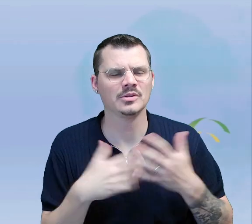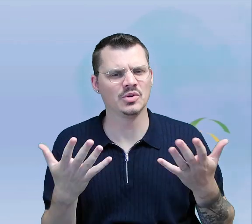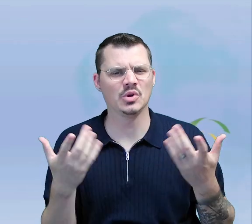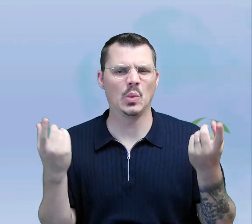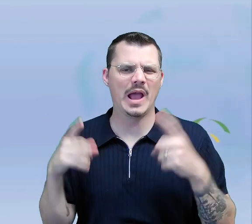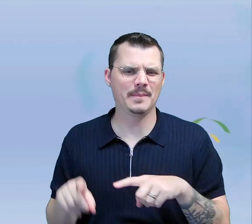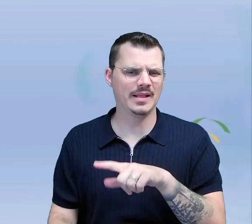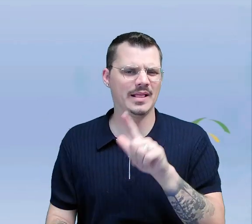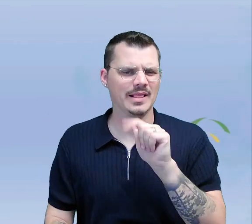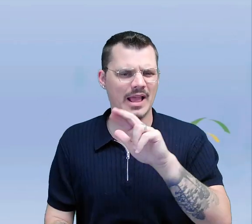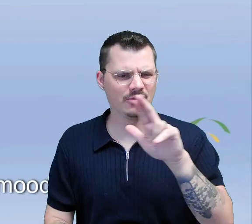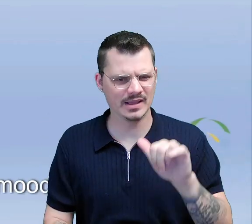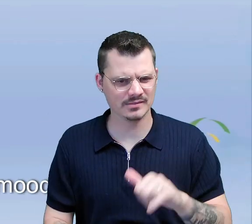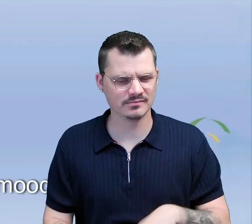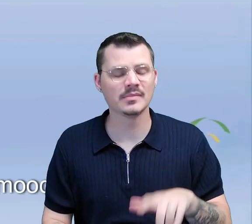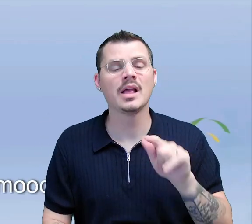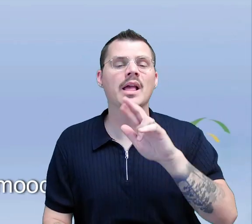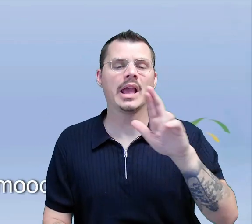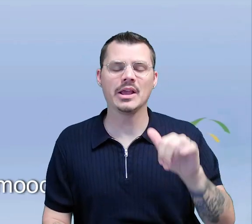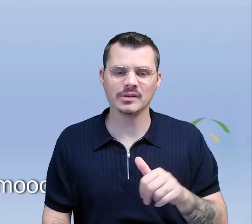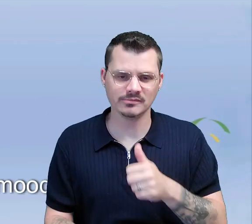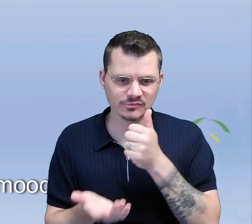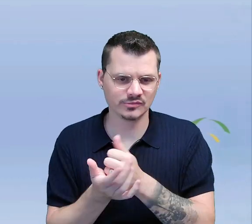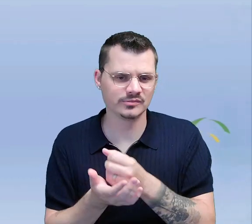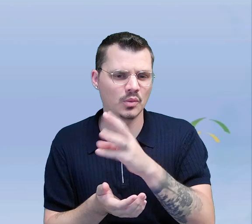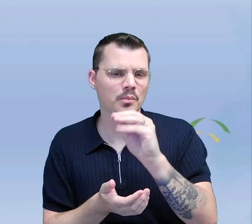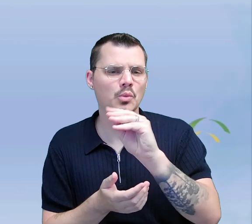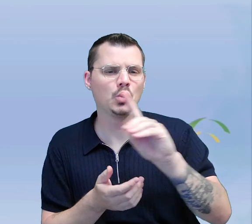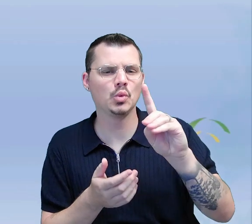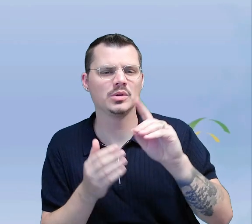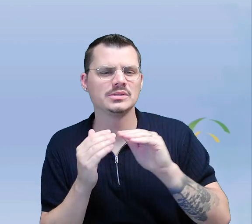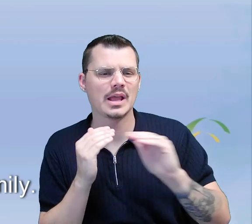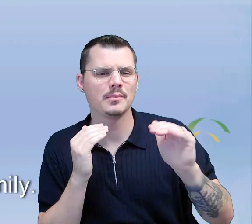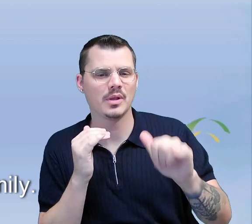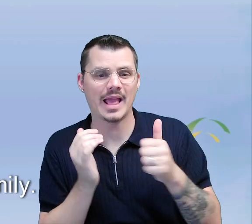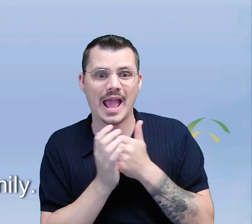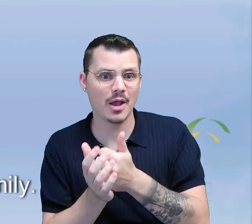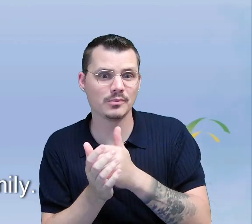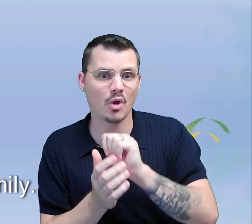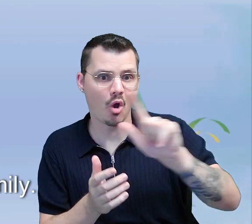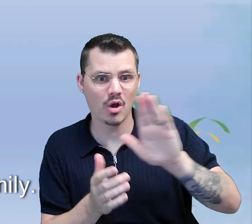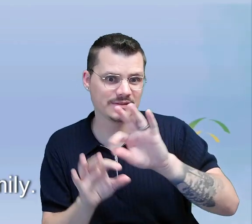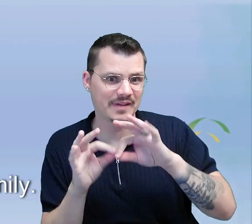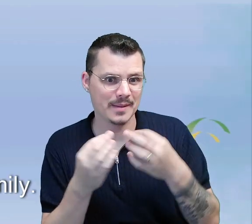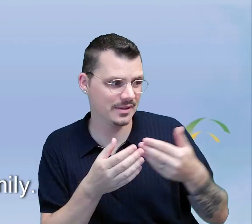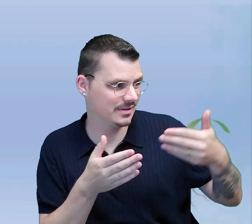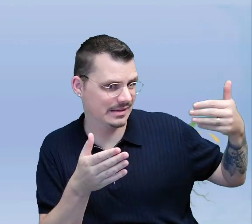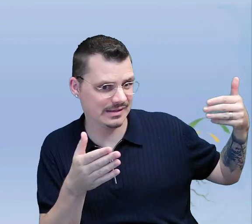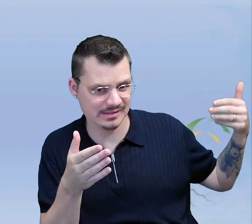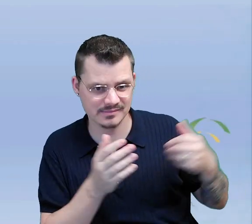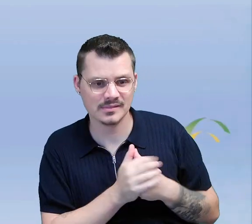What happened with Larry? Well, Larry got treated with the same mood stabilizer that helped every single person in his